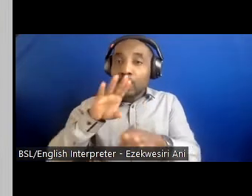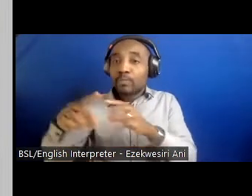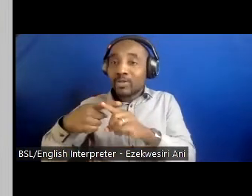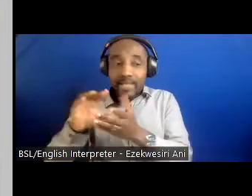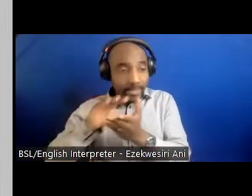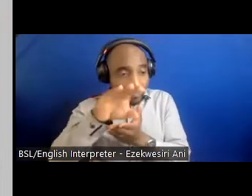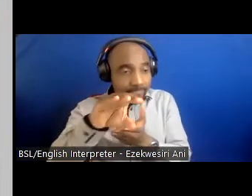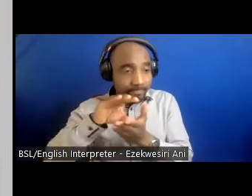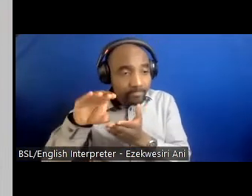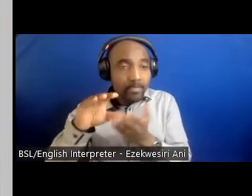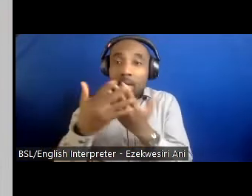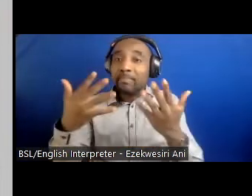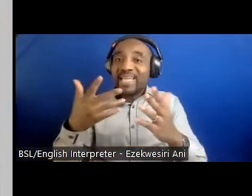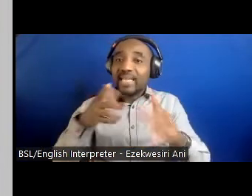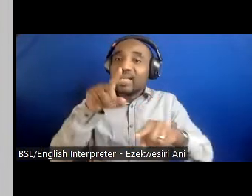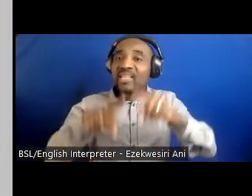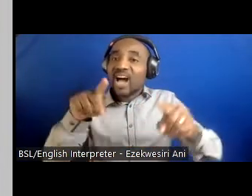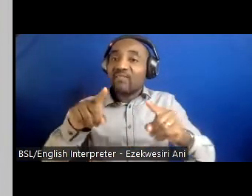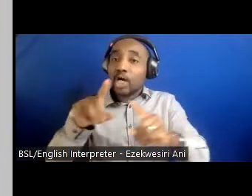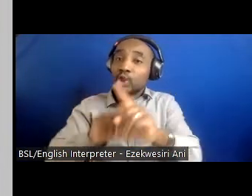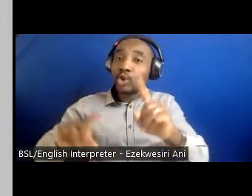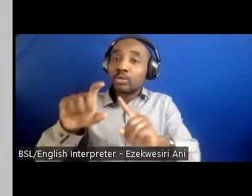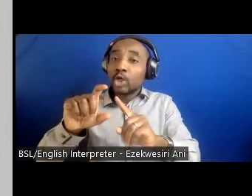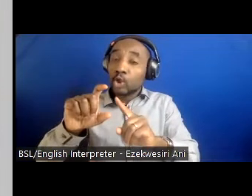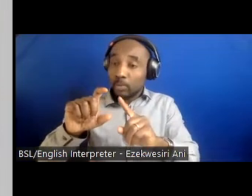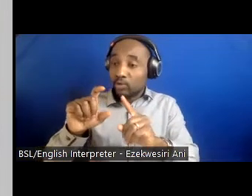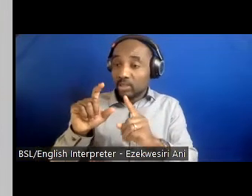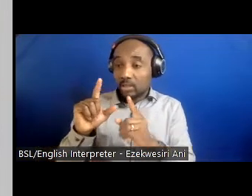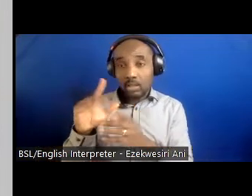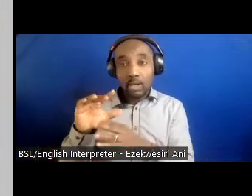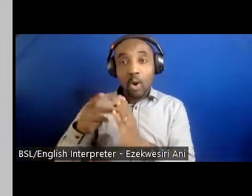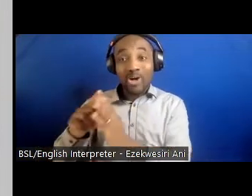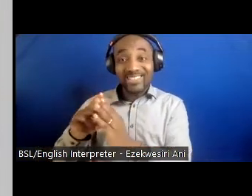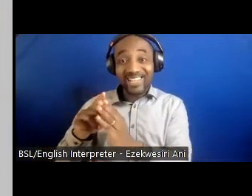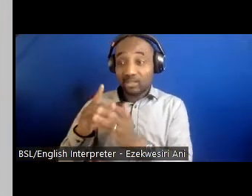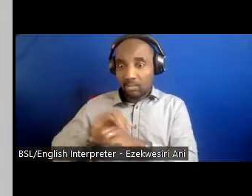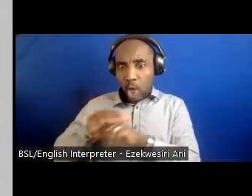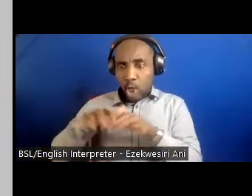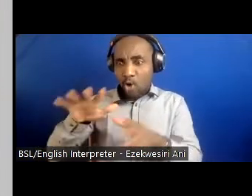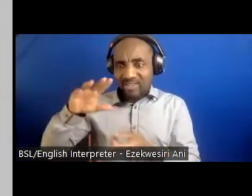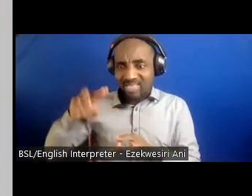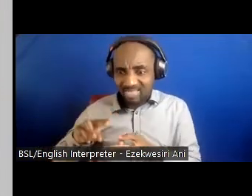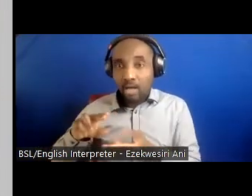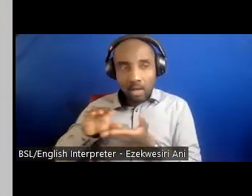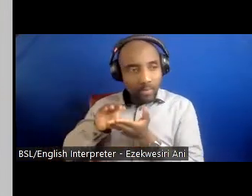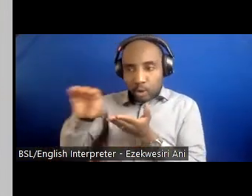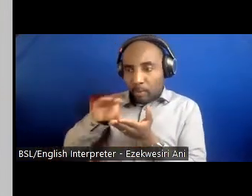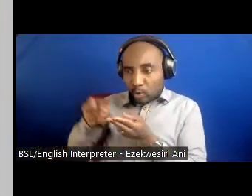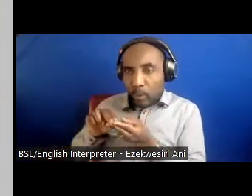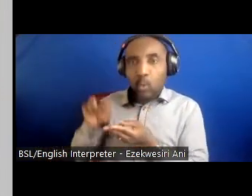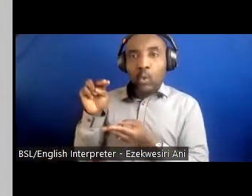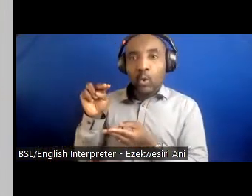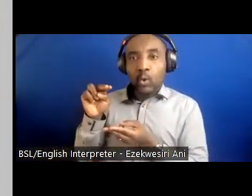community sports organisations to survive following the hit of the pandemic. To date, we have distributed close to